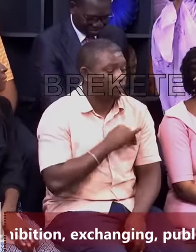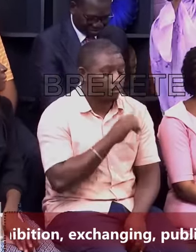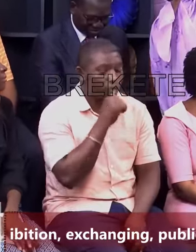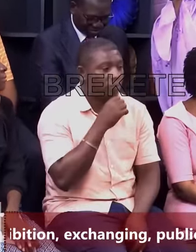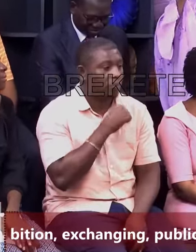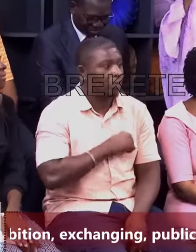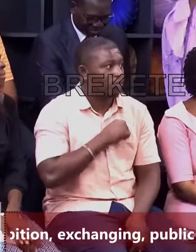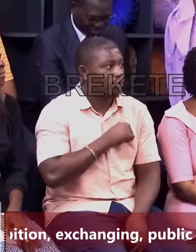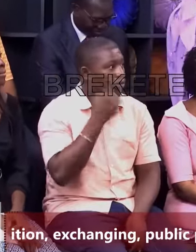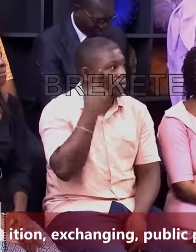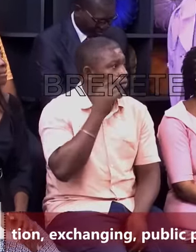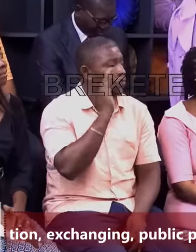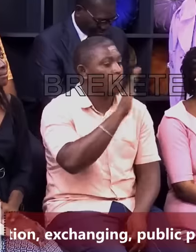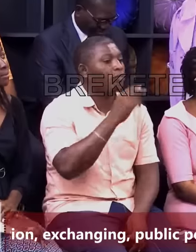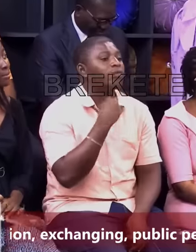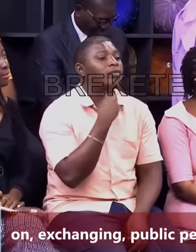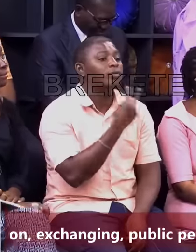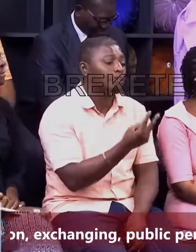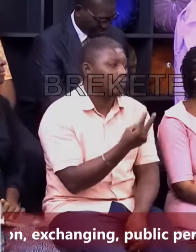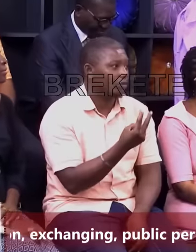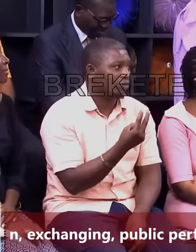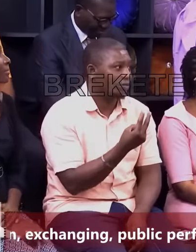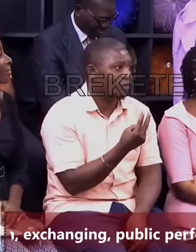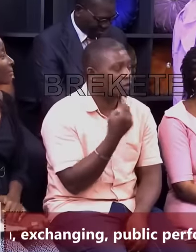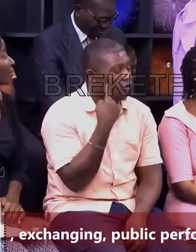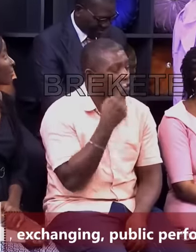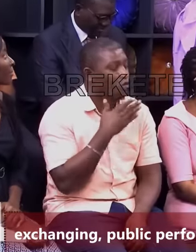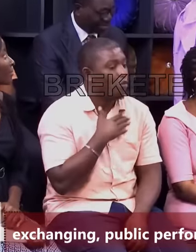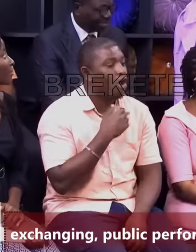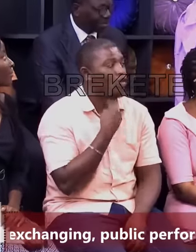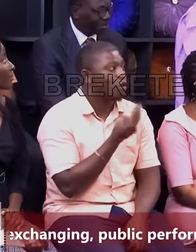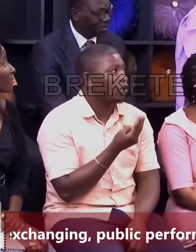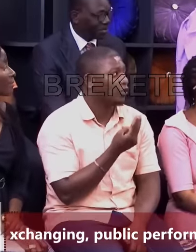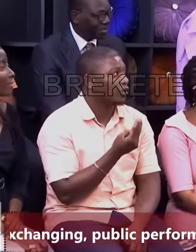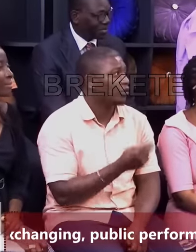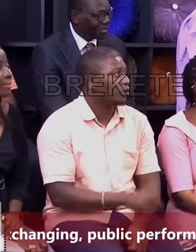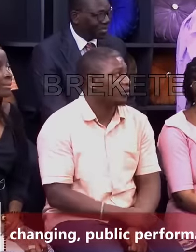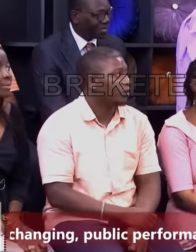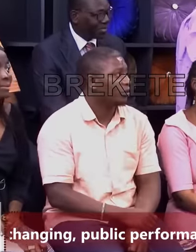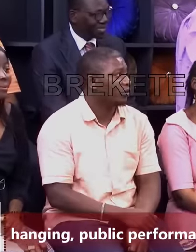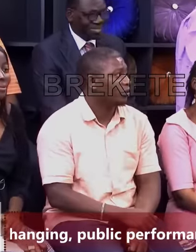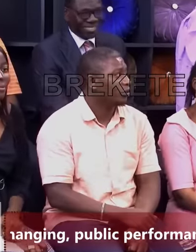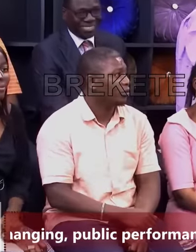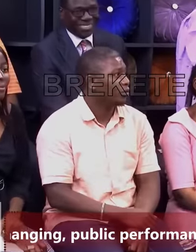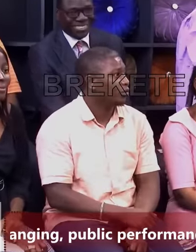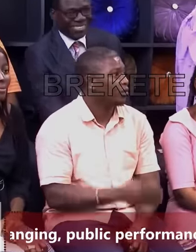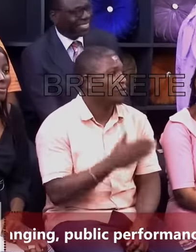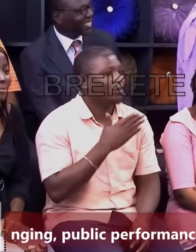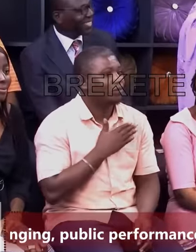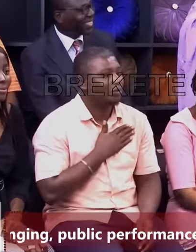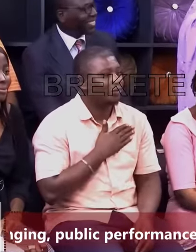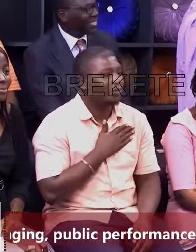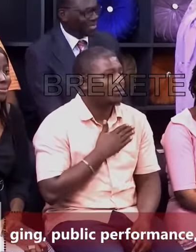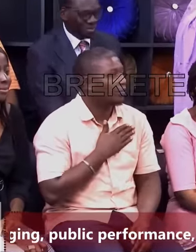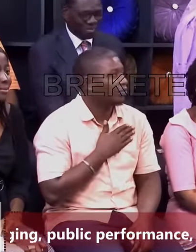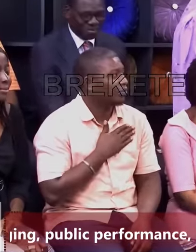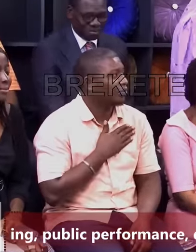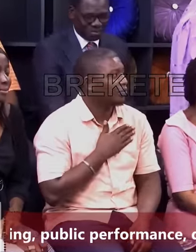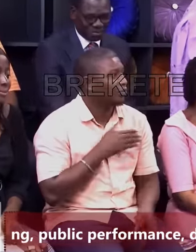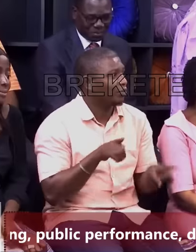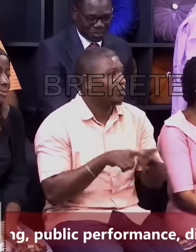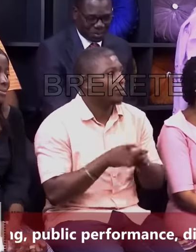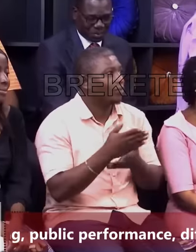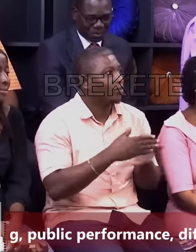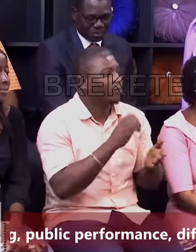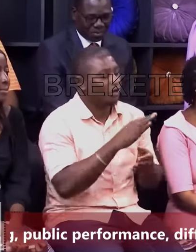voice no h your voice good only M secretary voice is to mine as